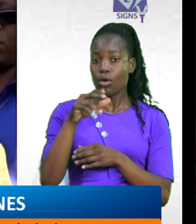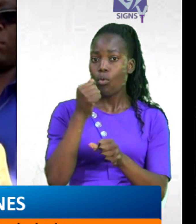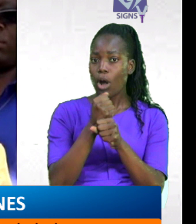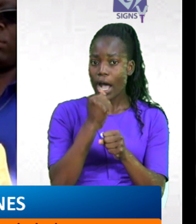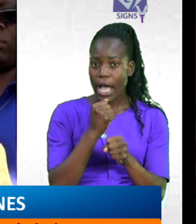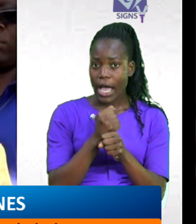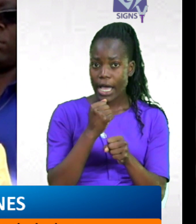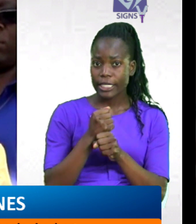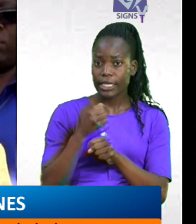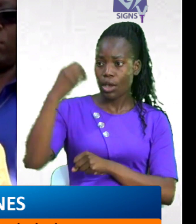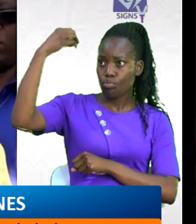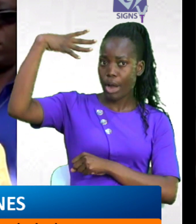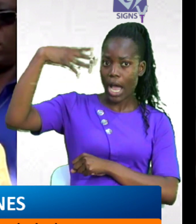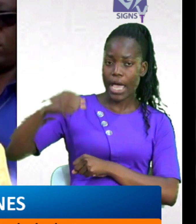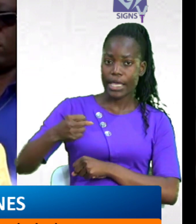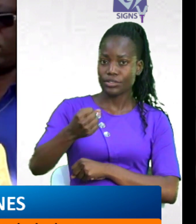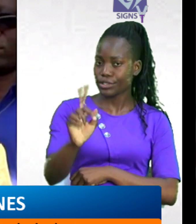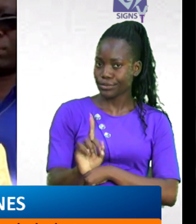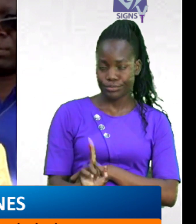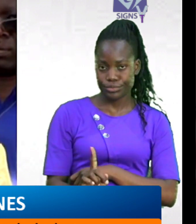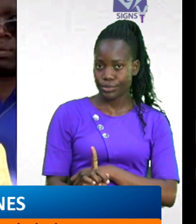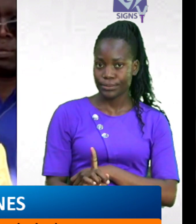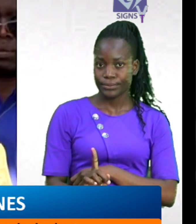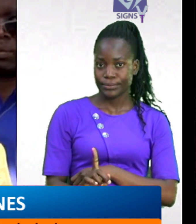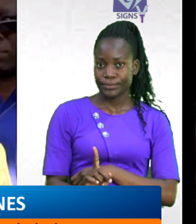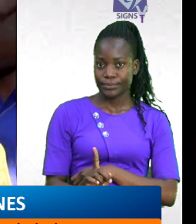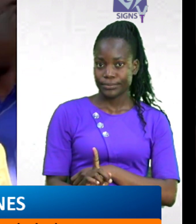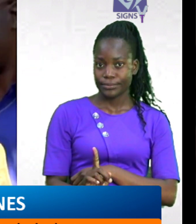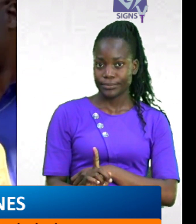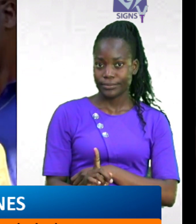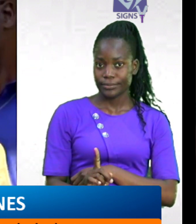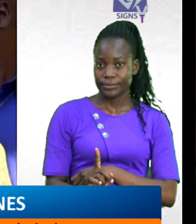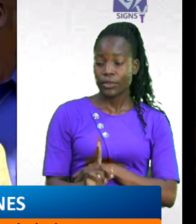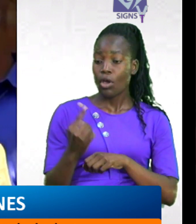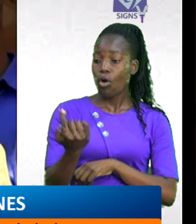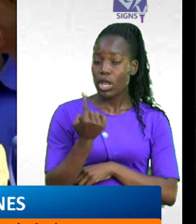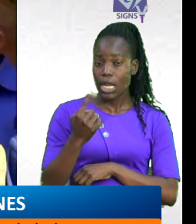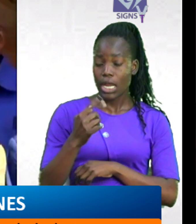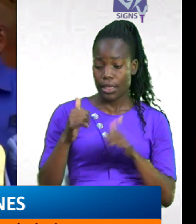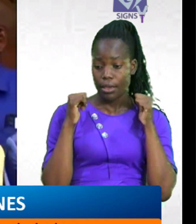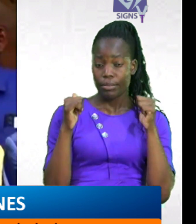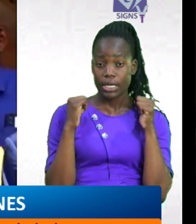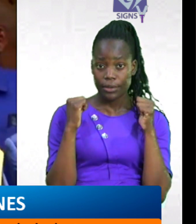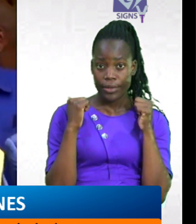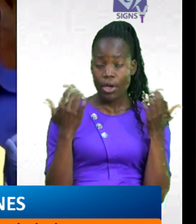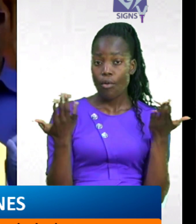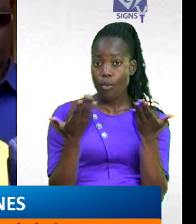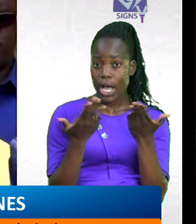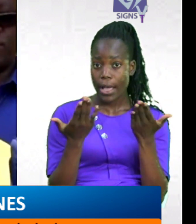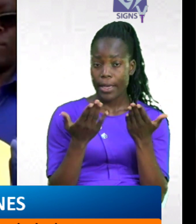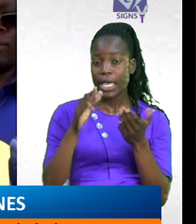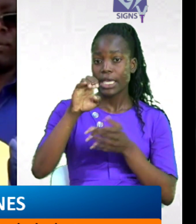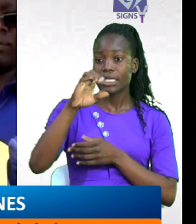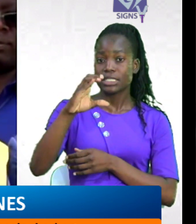Amos Nyaribo, from office of County Governor, Nyamira County. It's only in Nyamira where there are no